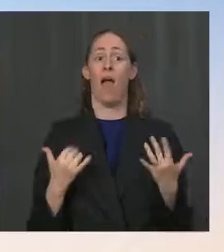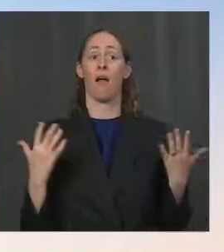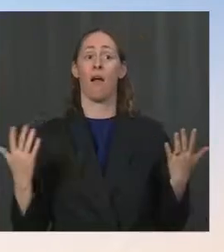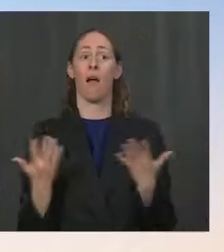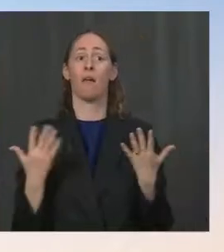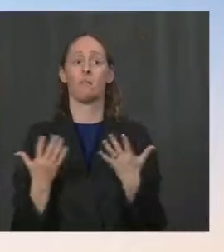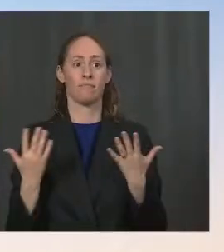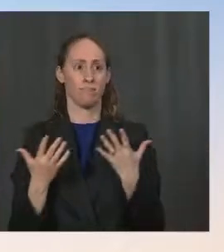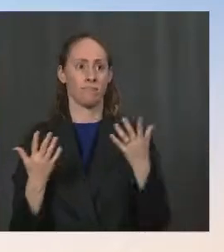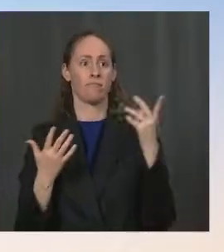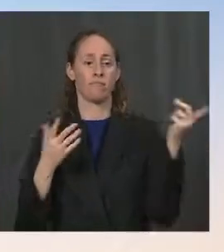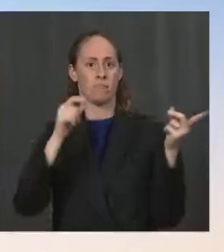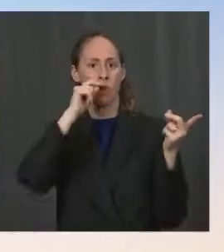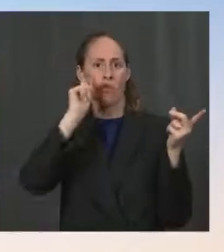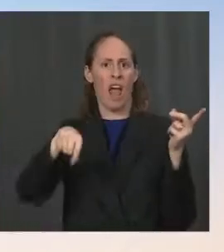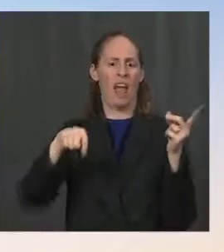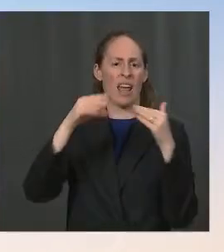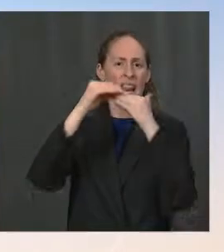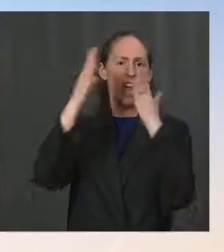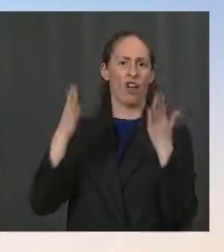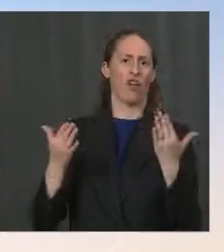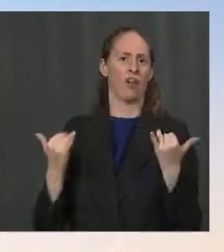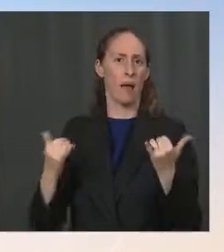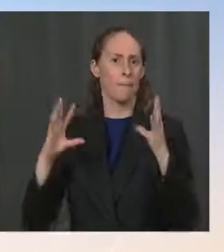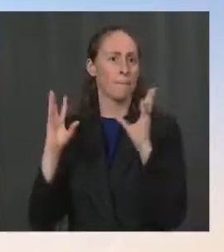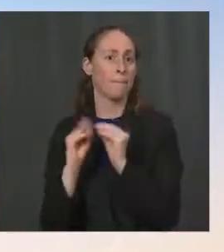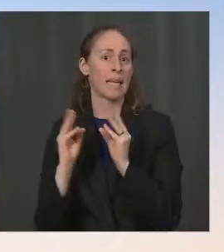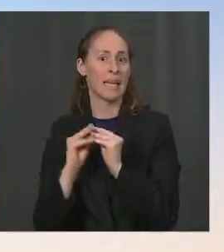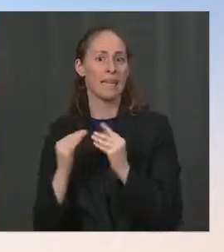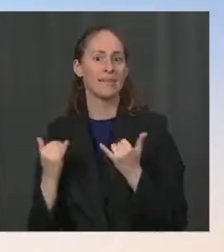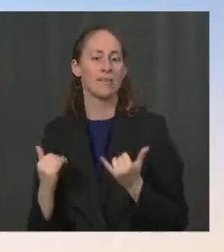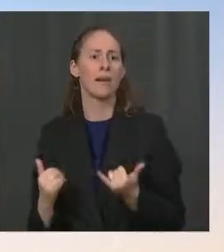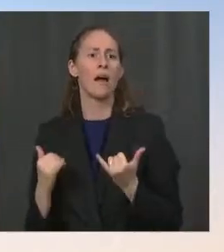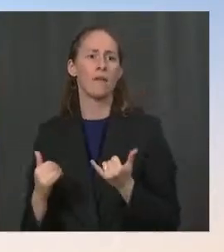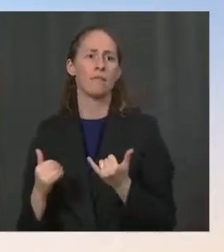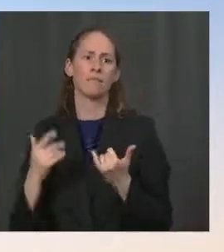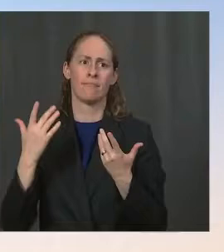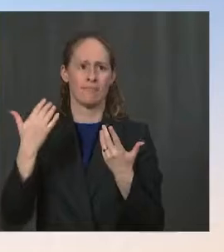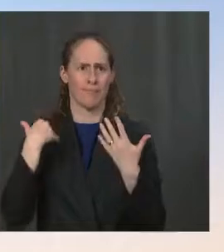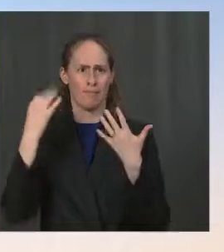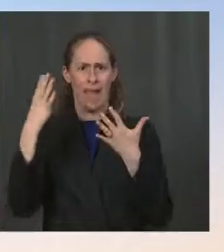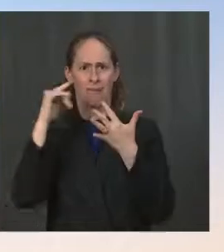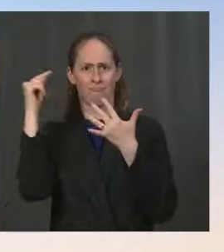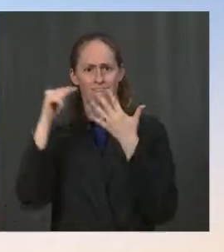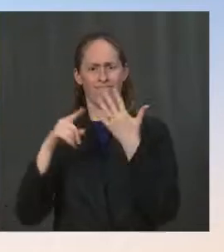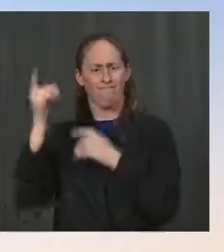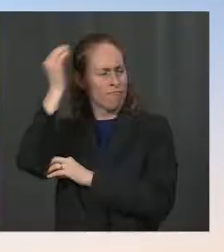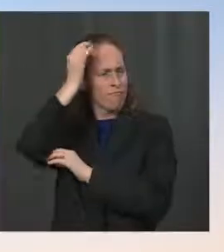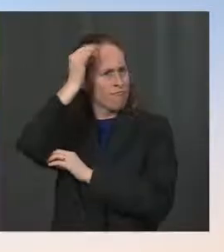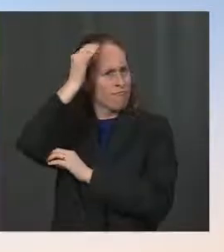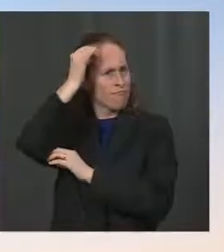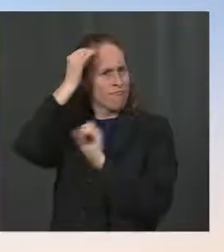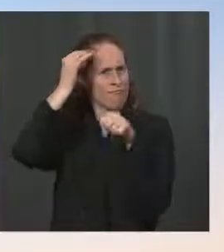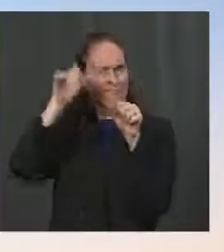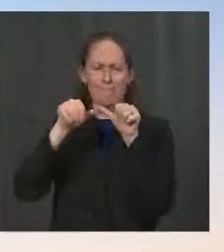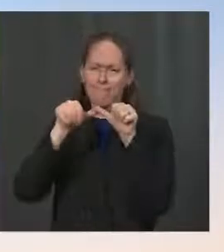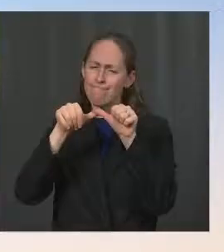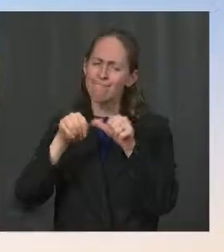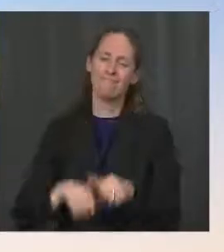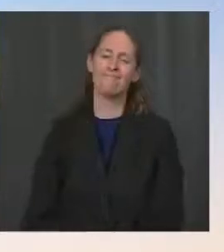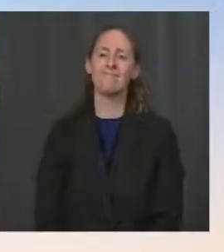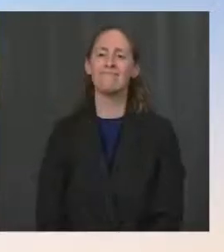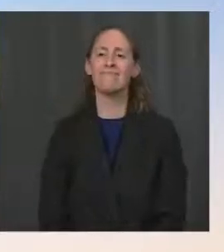of Ukraine. But he also knows he has a commitment to address a range of issues to the public, and he'll continue to do that. And just one more quick one. One of your colleagues over at the